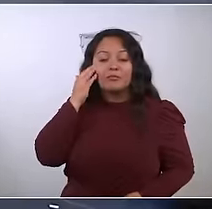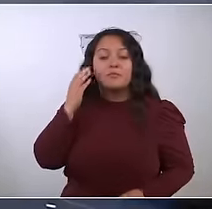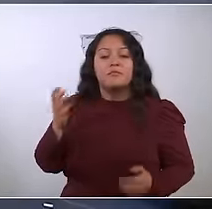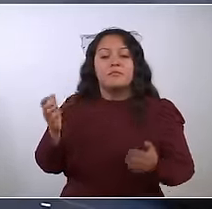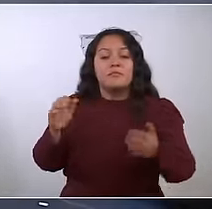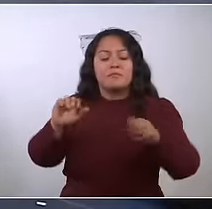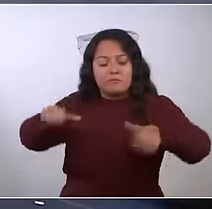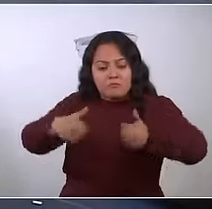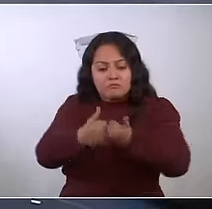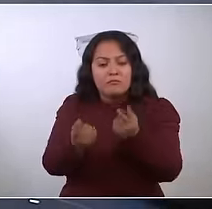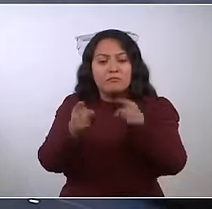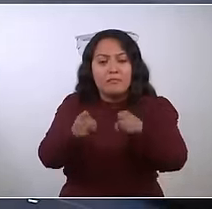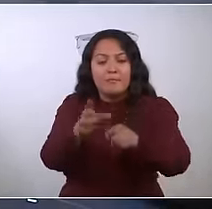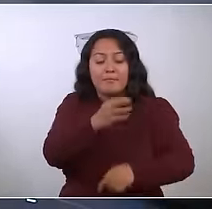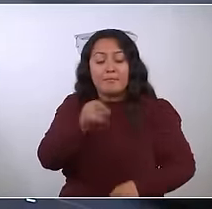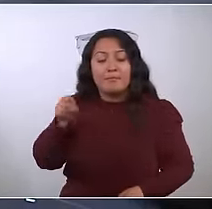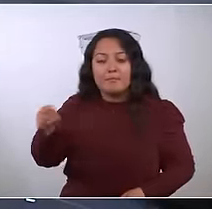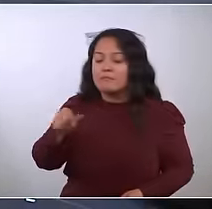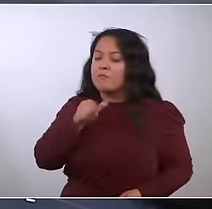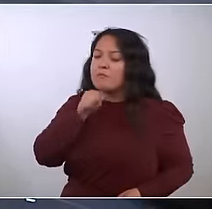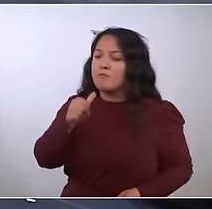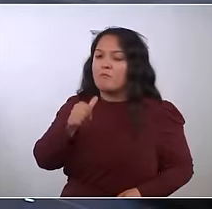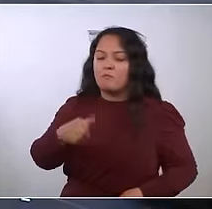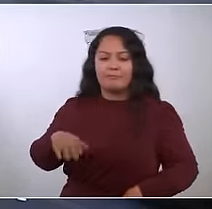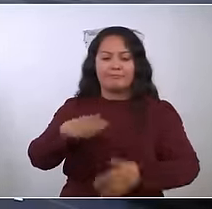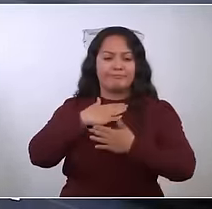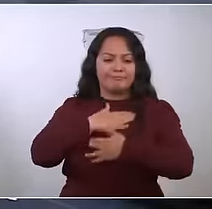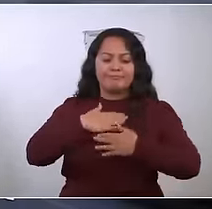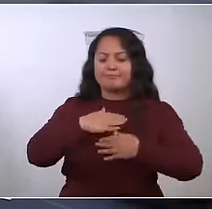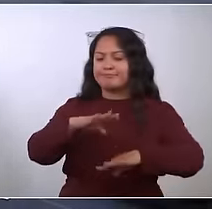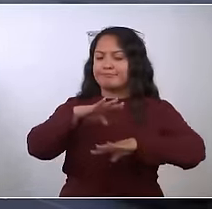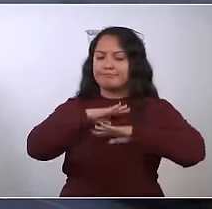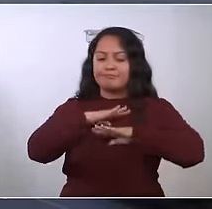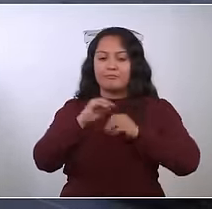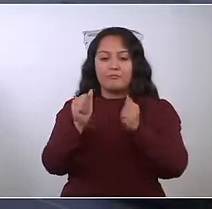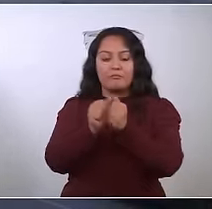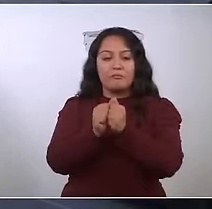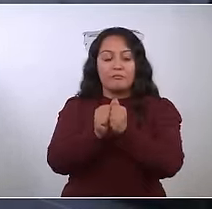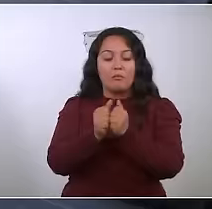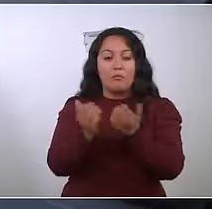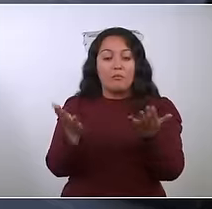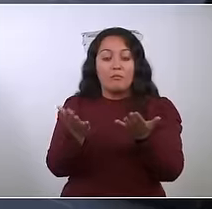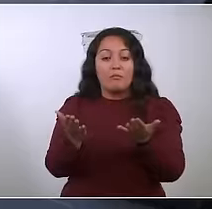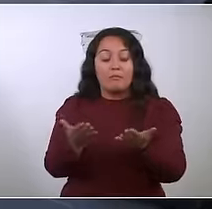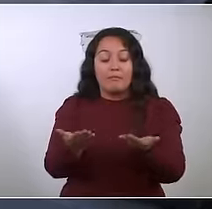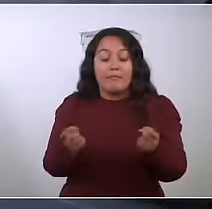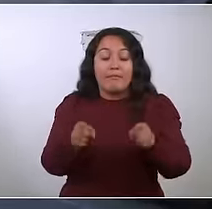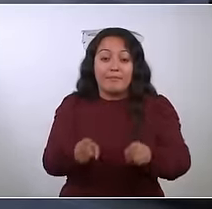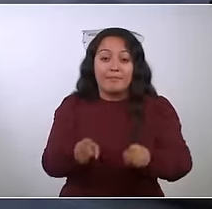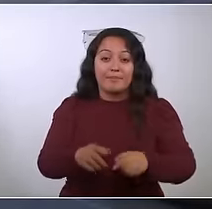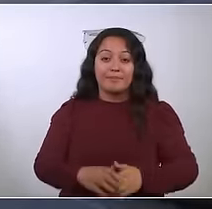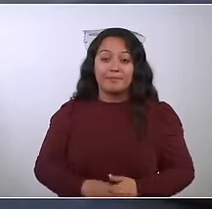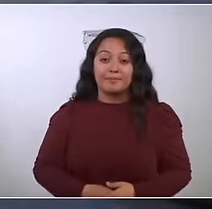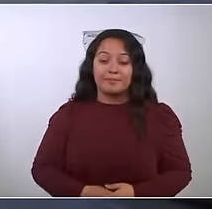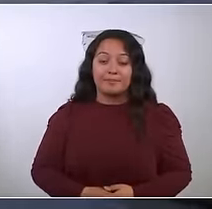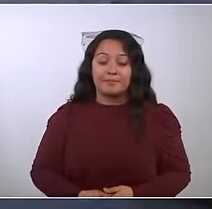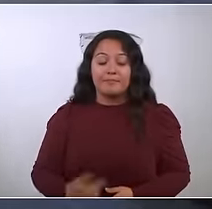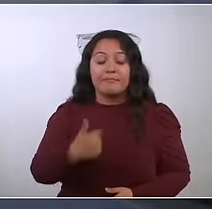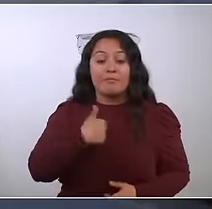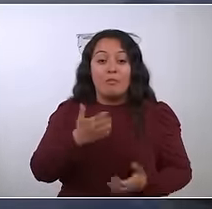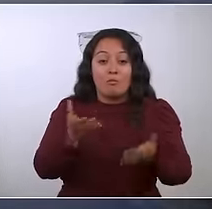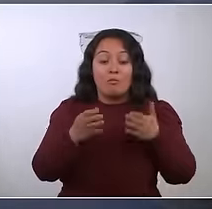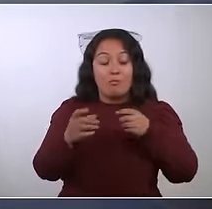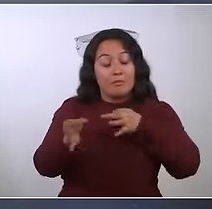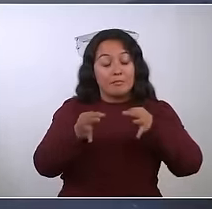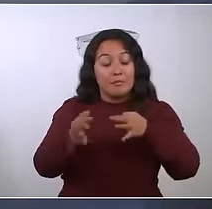que había un crisis. And Nehemiah was not satisfied with what was happening. Y Nehemiah no estaba satisfecho con lo que sucedía. And it leads me to the first point. Y me